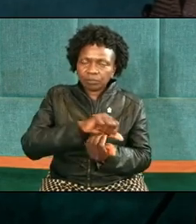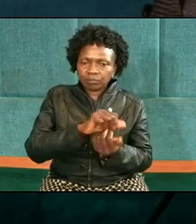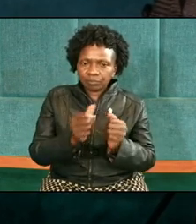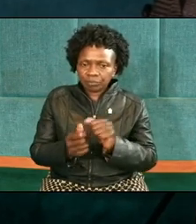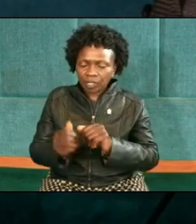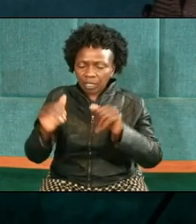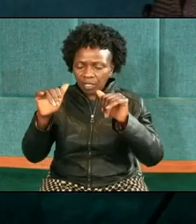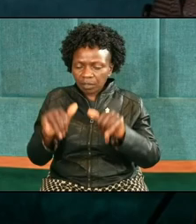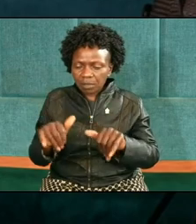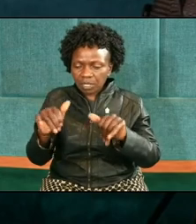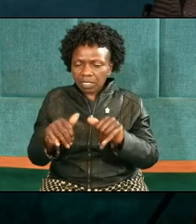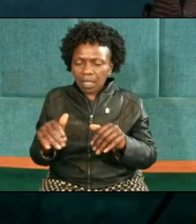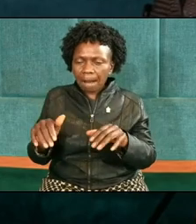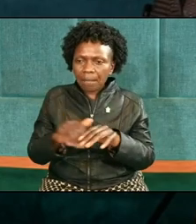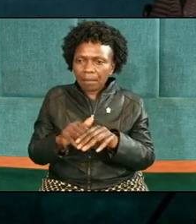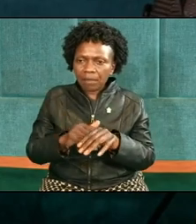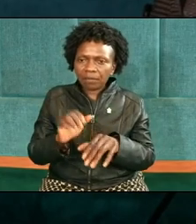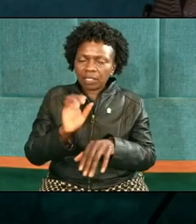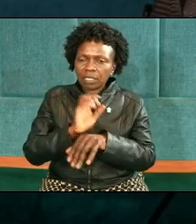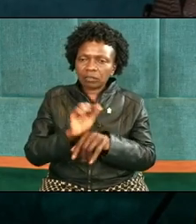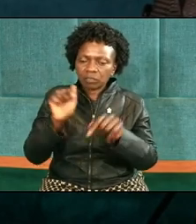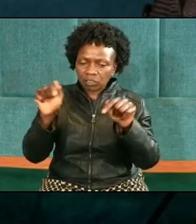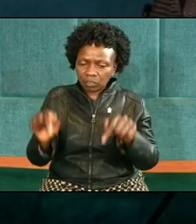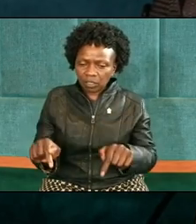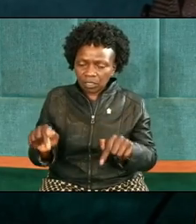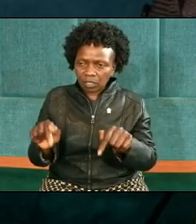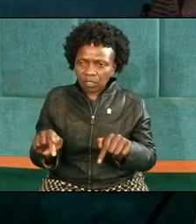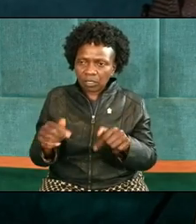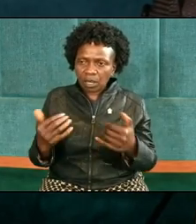member of the church to this day.